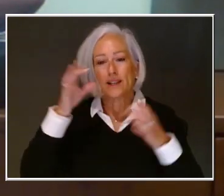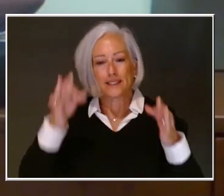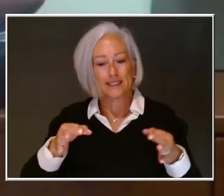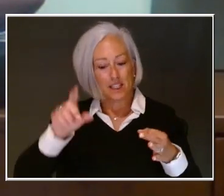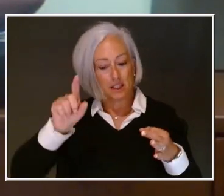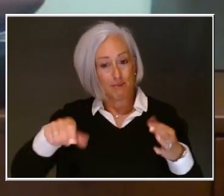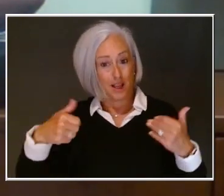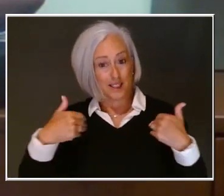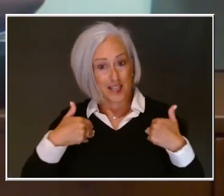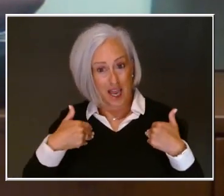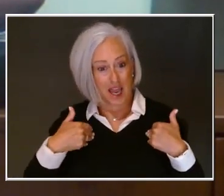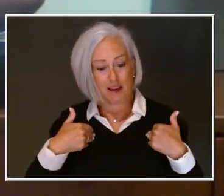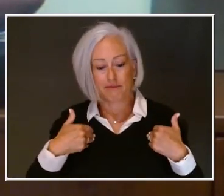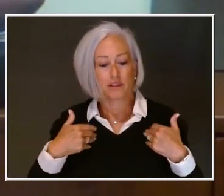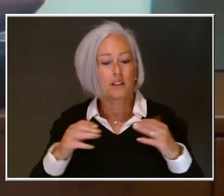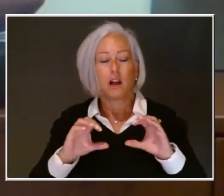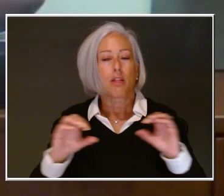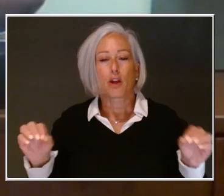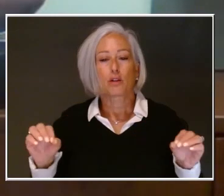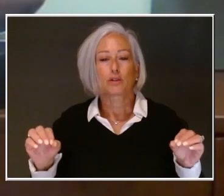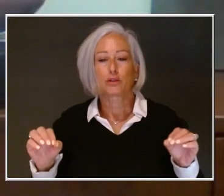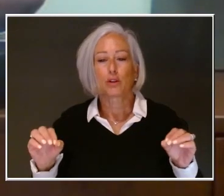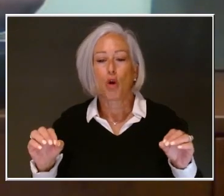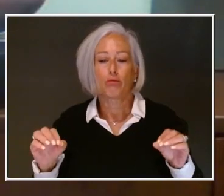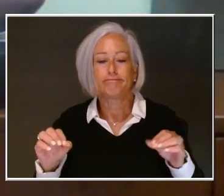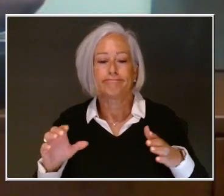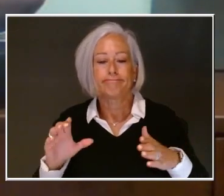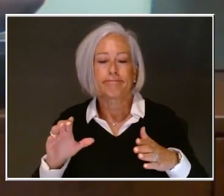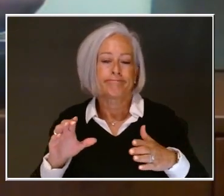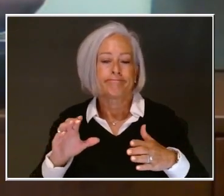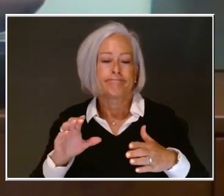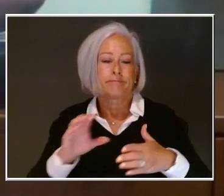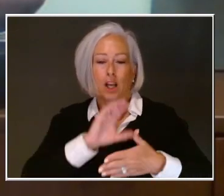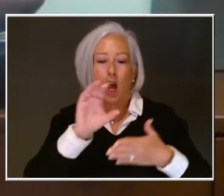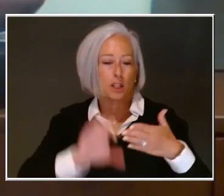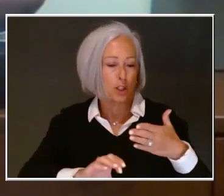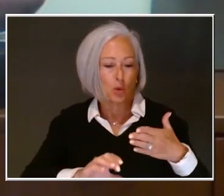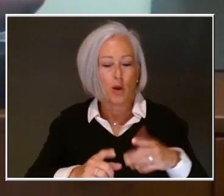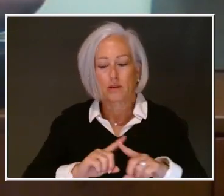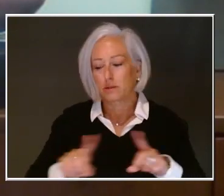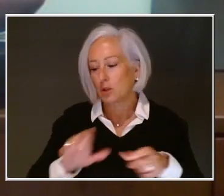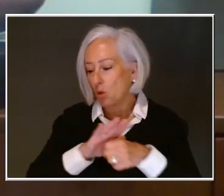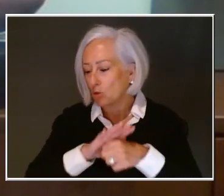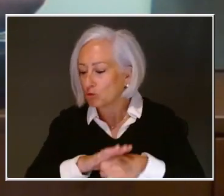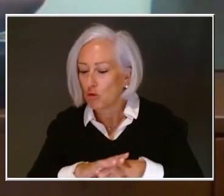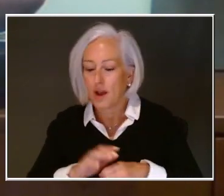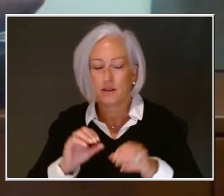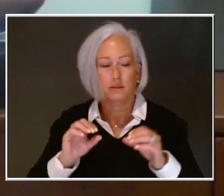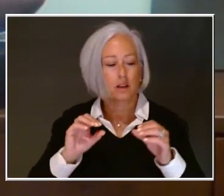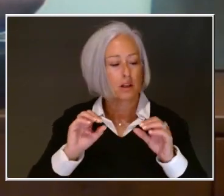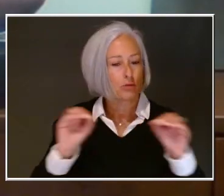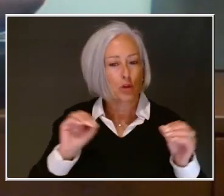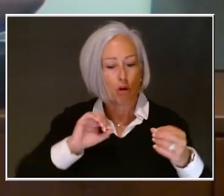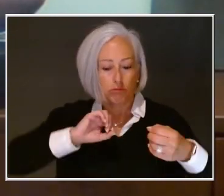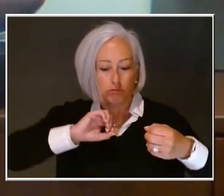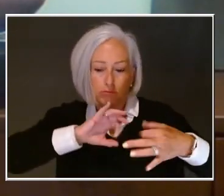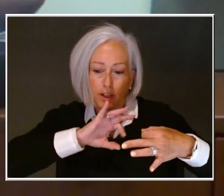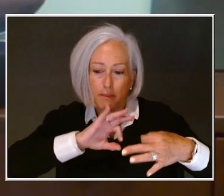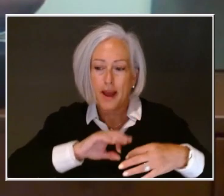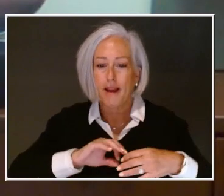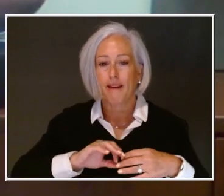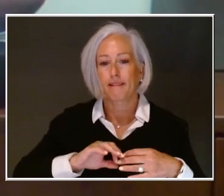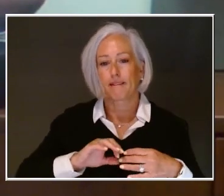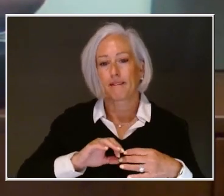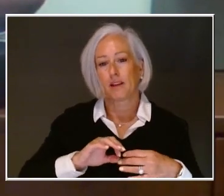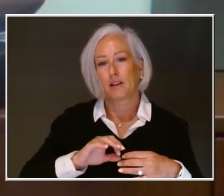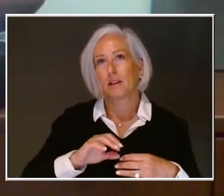of any repercussions. That there's not going to be input or stress on us if the best player on the team, for